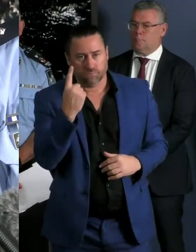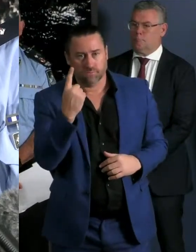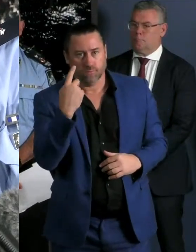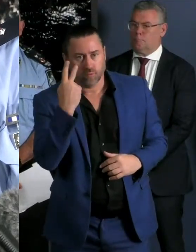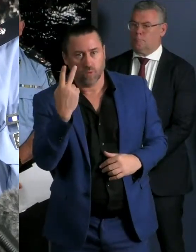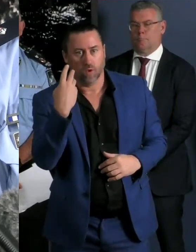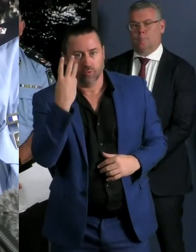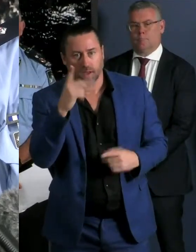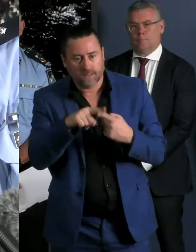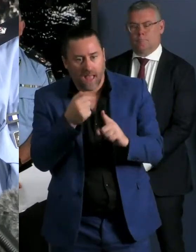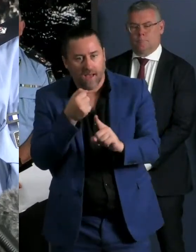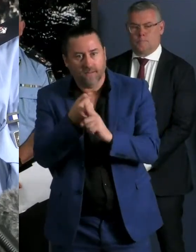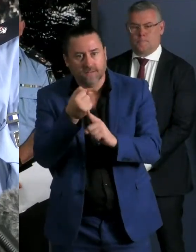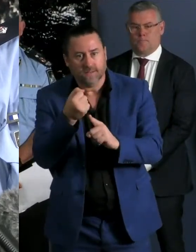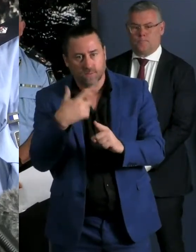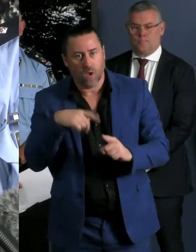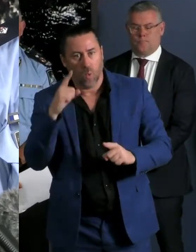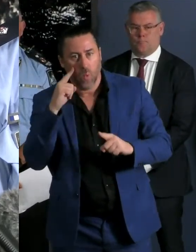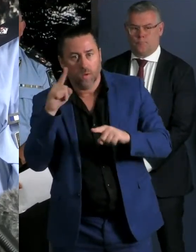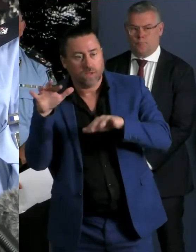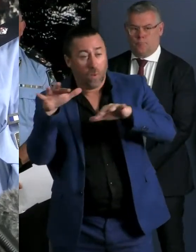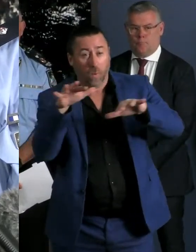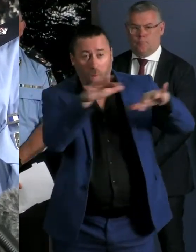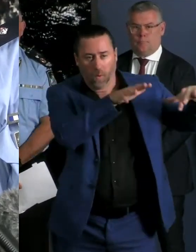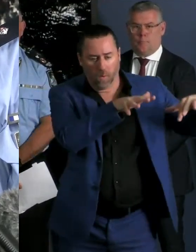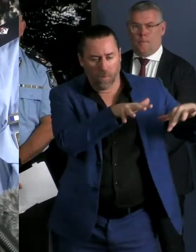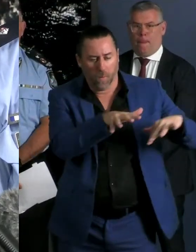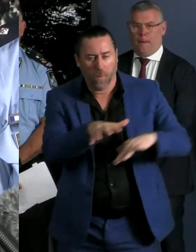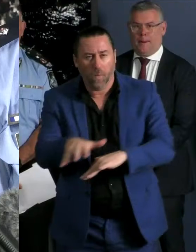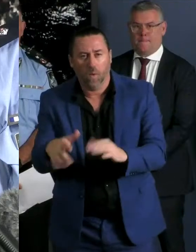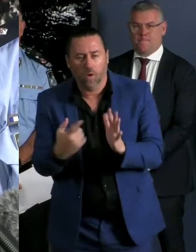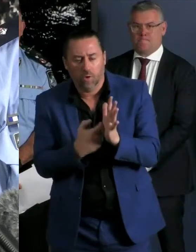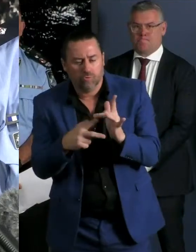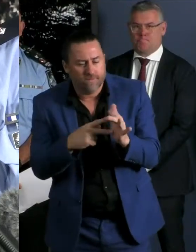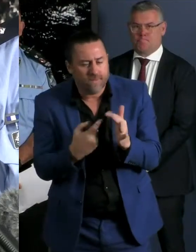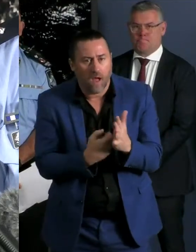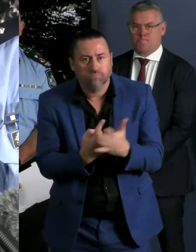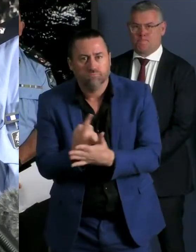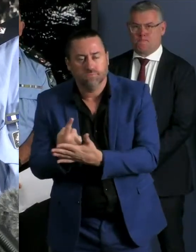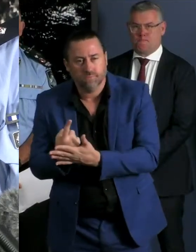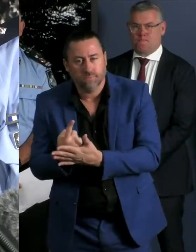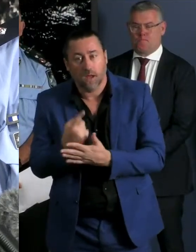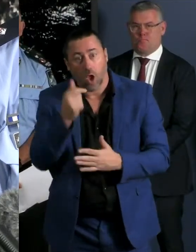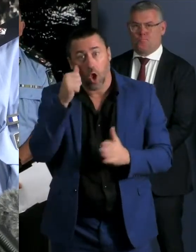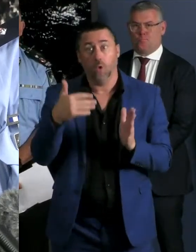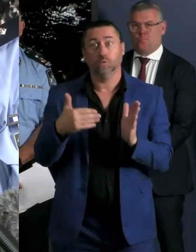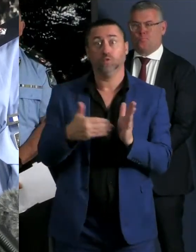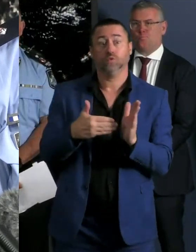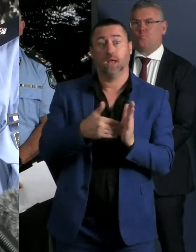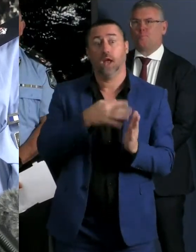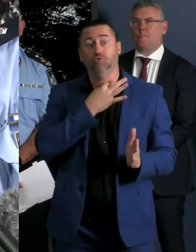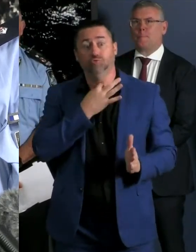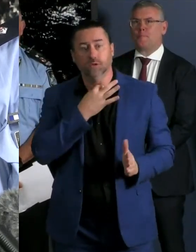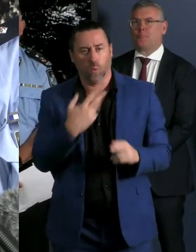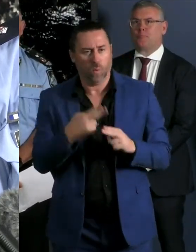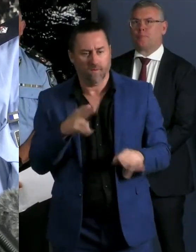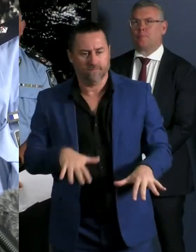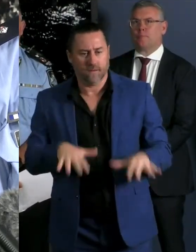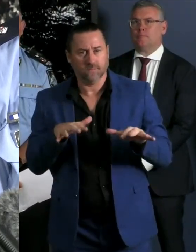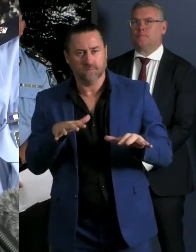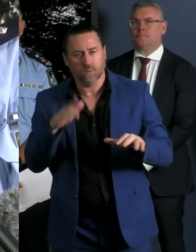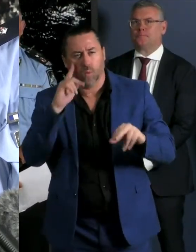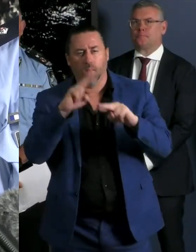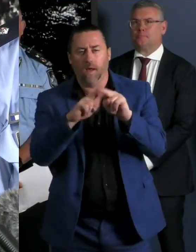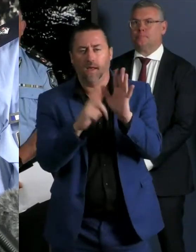this cyclone has crossed. So the major risk for today is flash flooding. So we do have on our cyclone warning the risk of